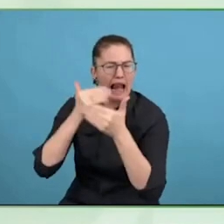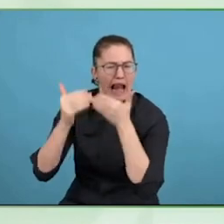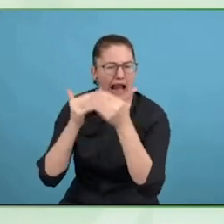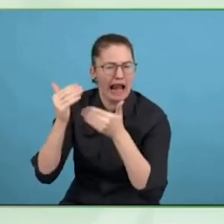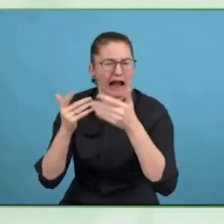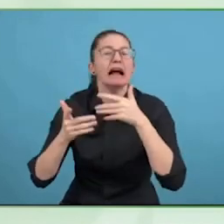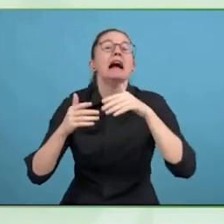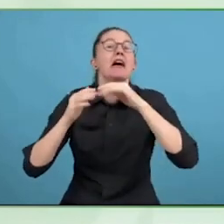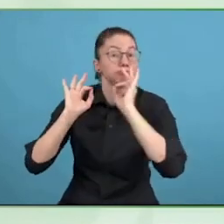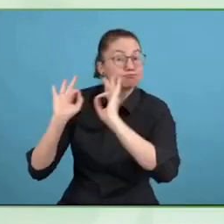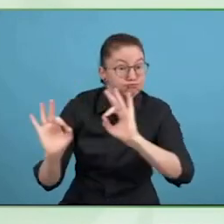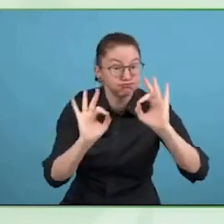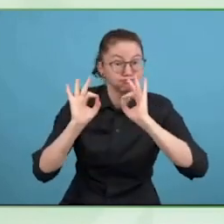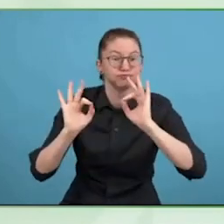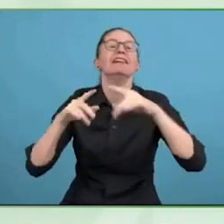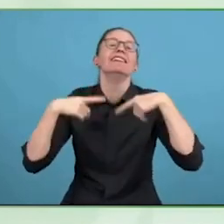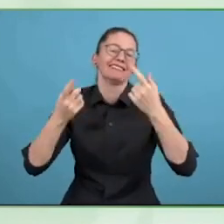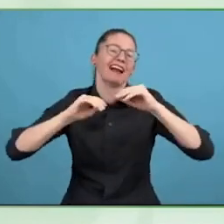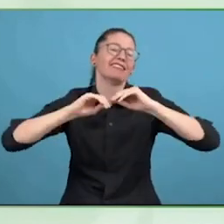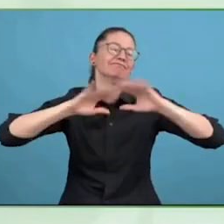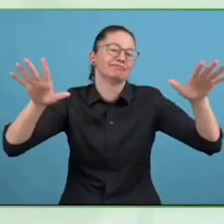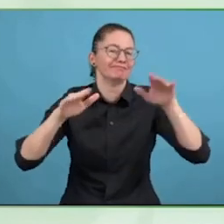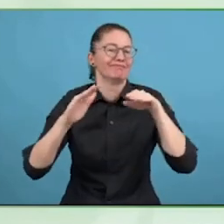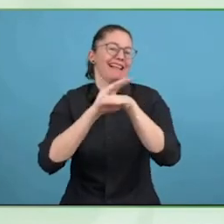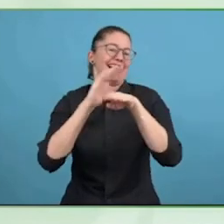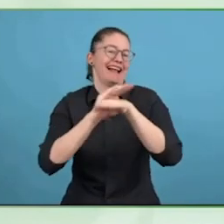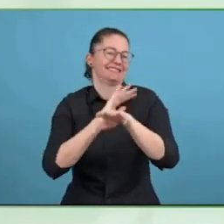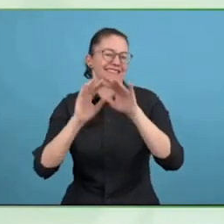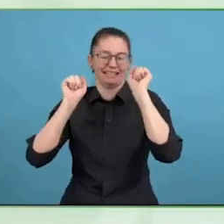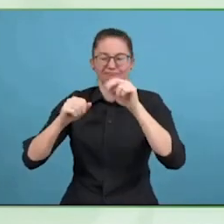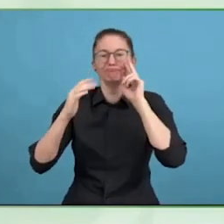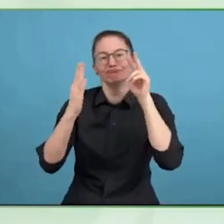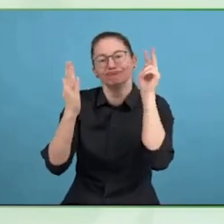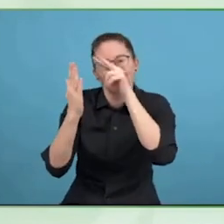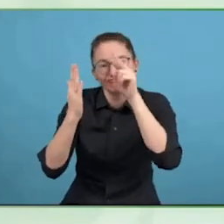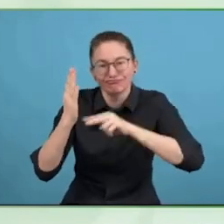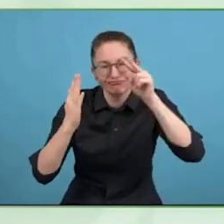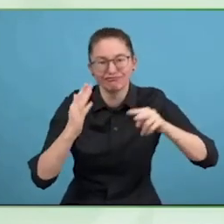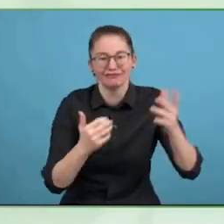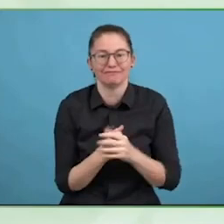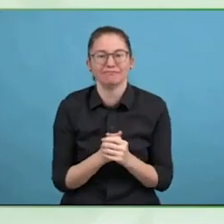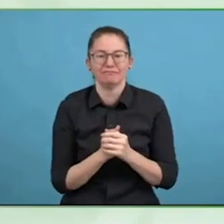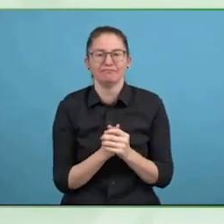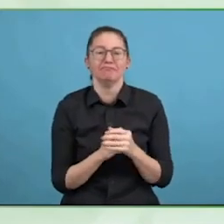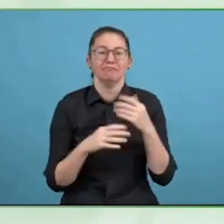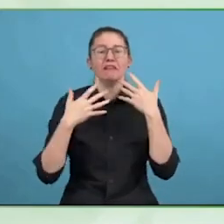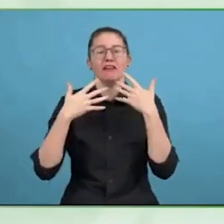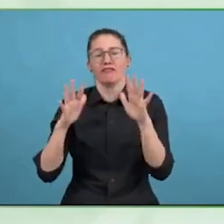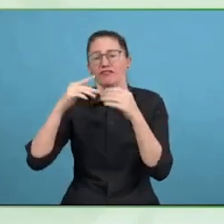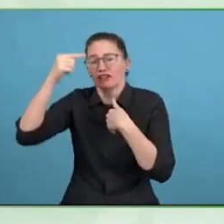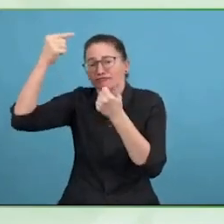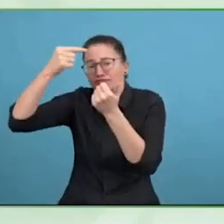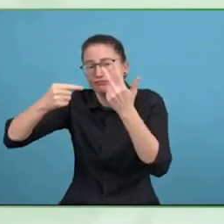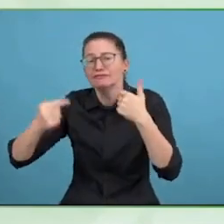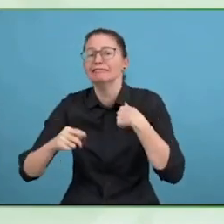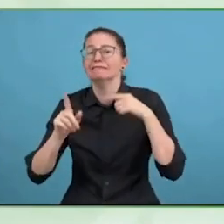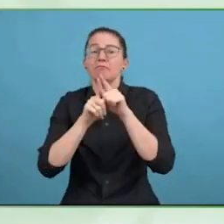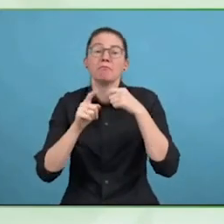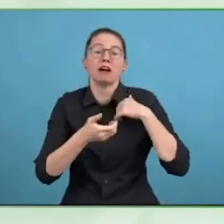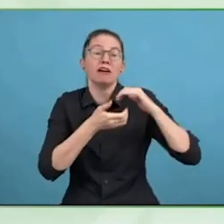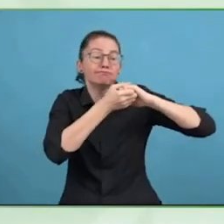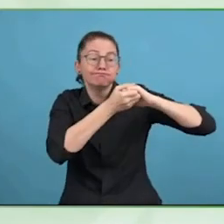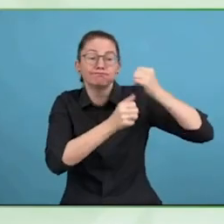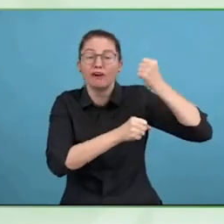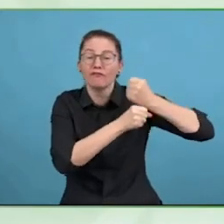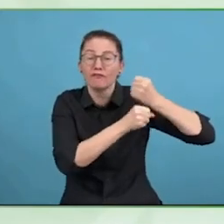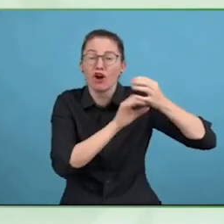planning, inclusive local planning mechanisms. It's also a partnership between a German university and a university